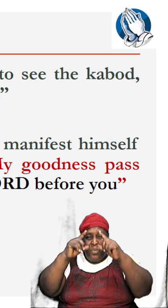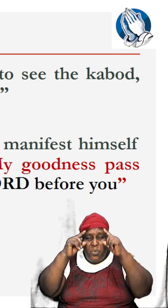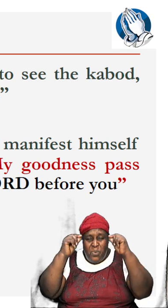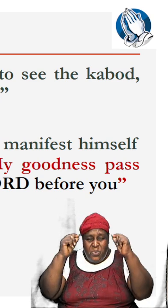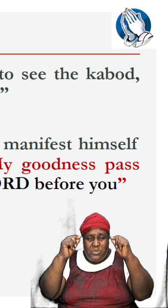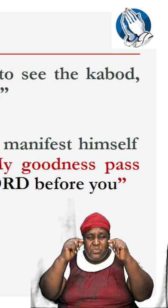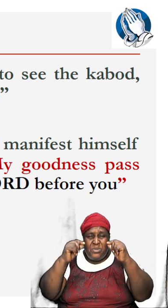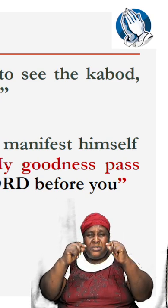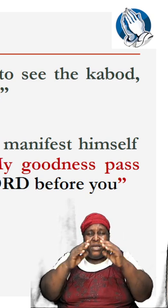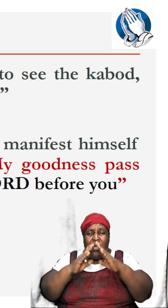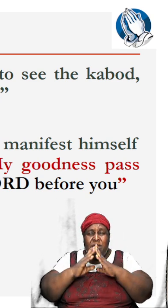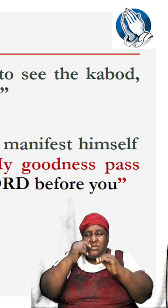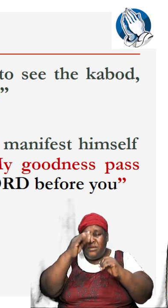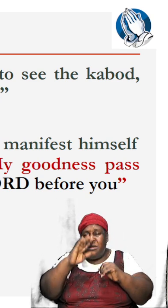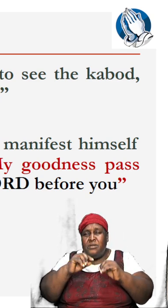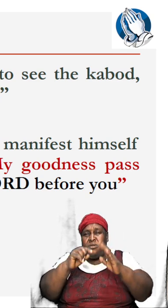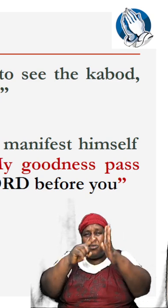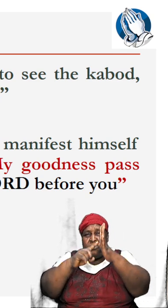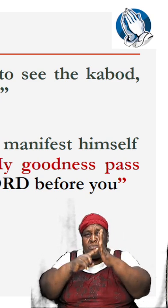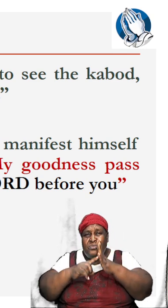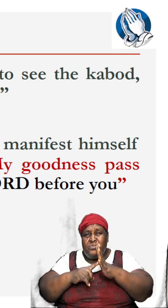than him.